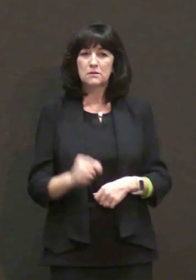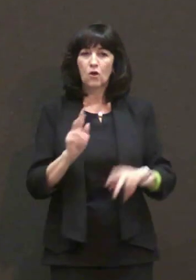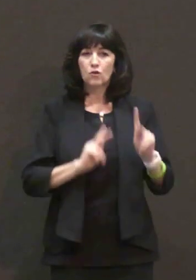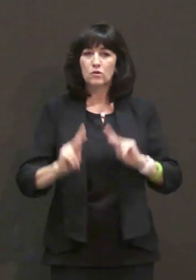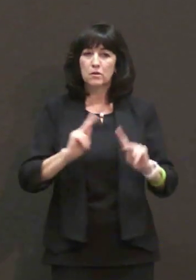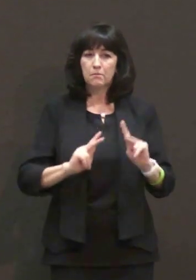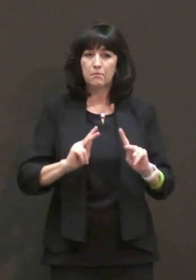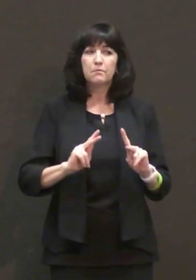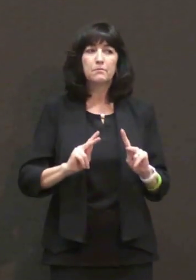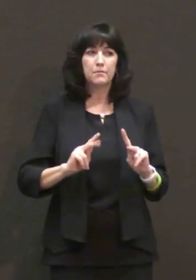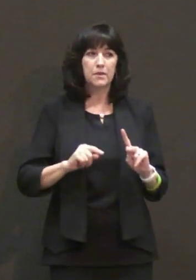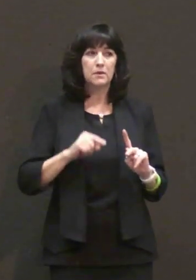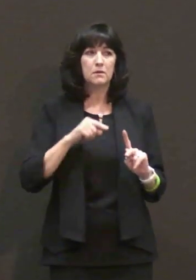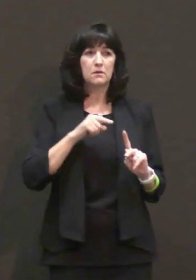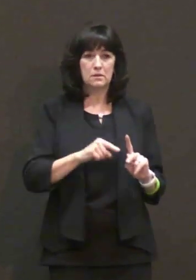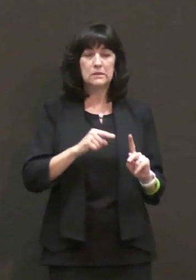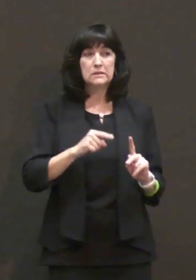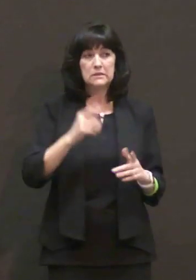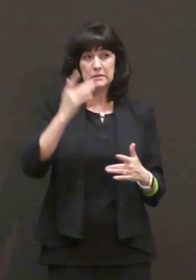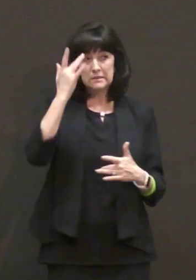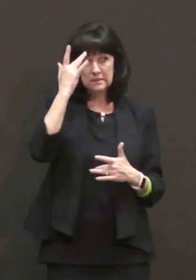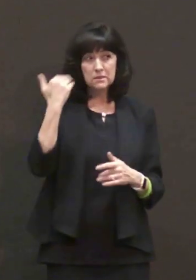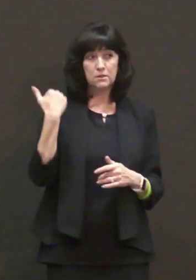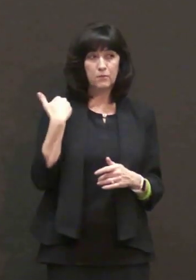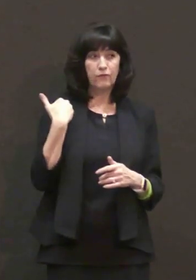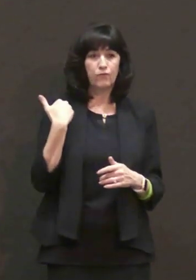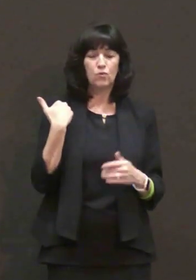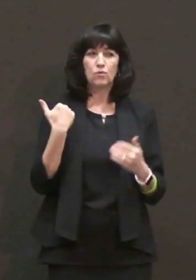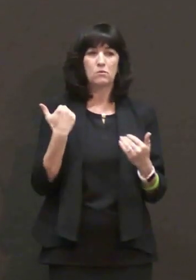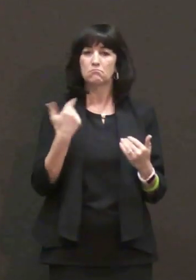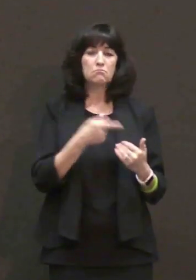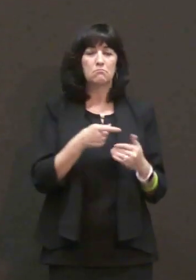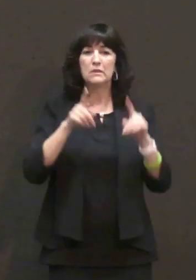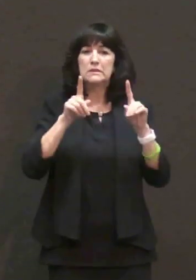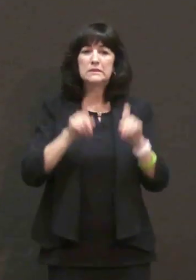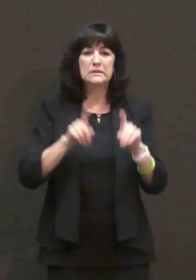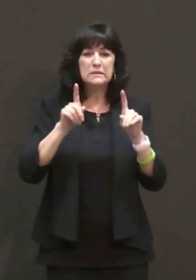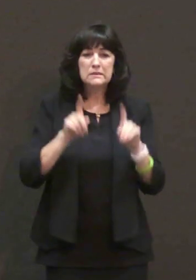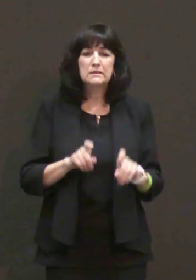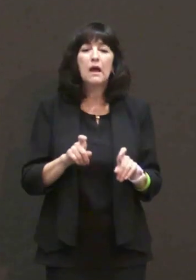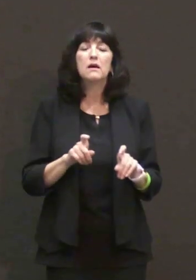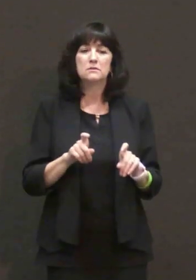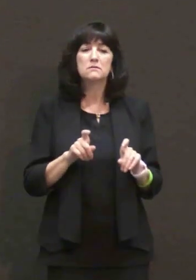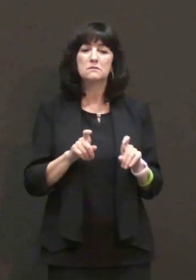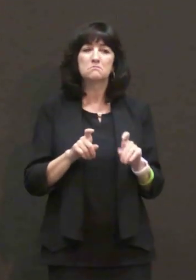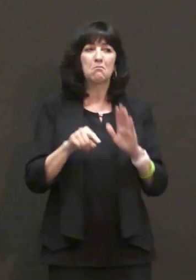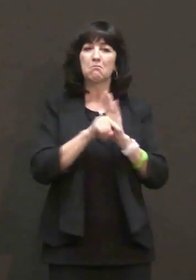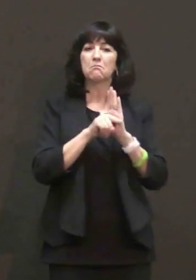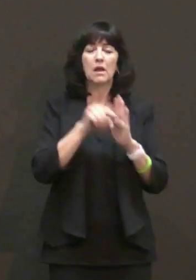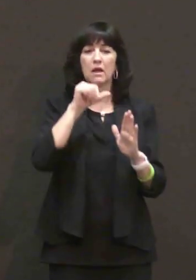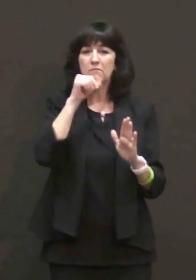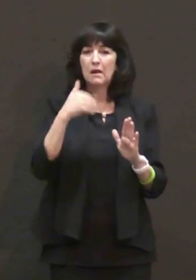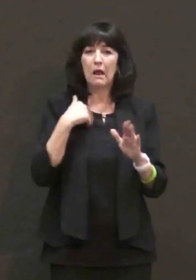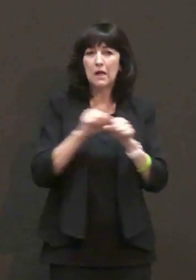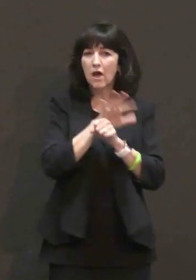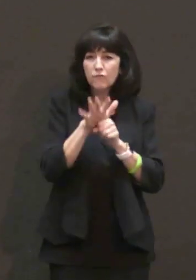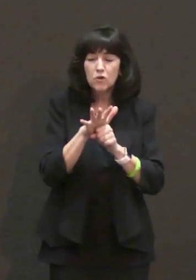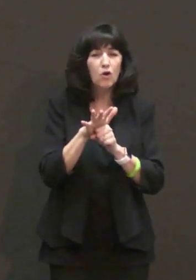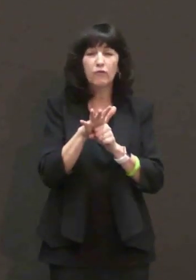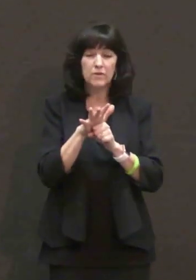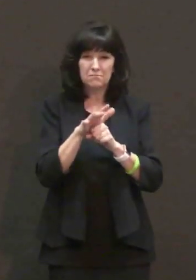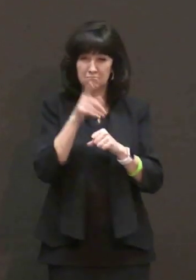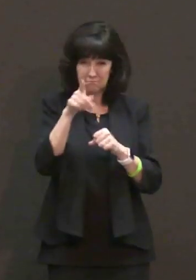symptoms. However, they're testing negative for COVID-19. Can you speak about some of the other types of flu, colds, and bronchial diseases that are making the rounds